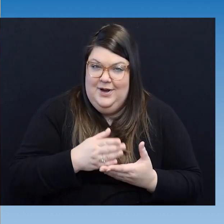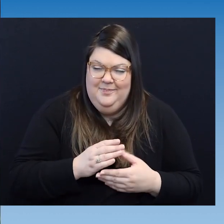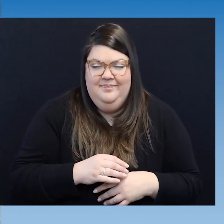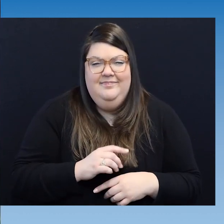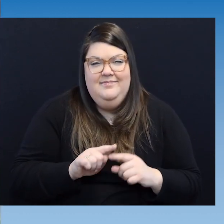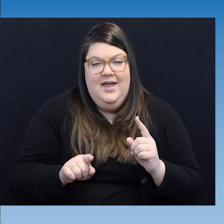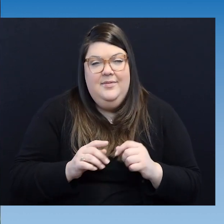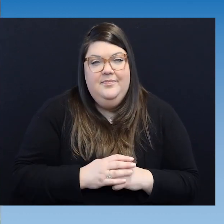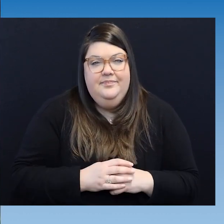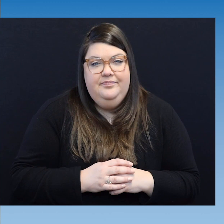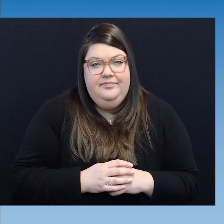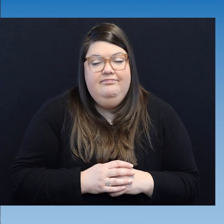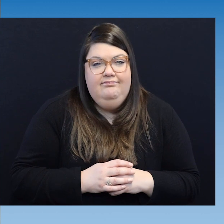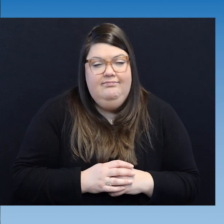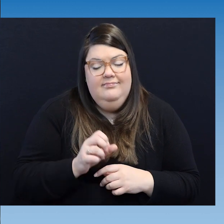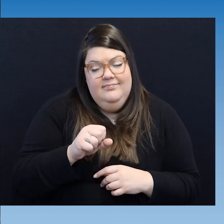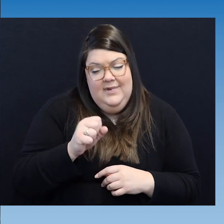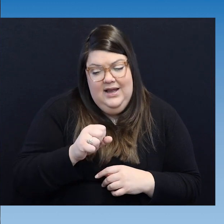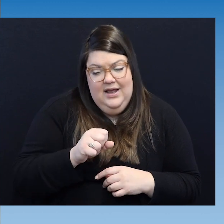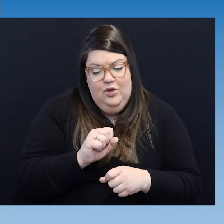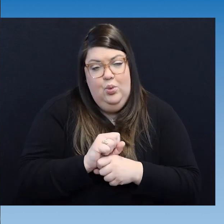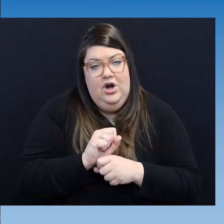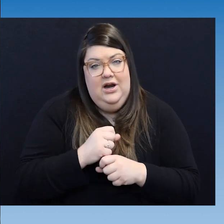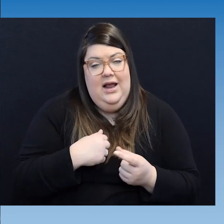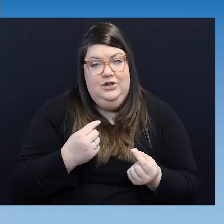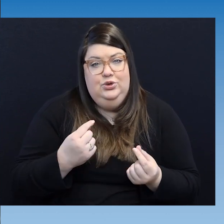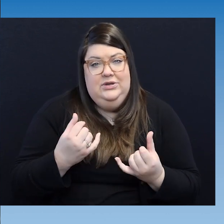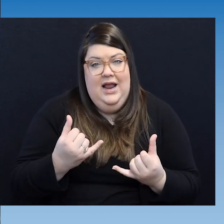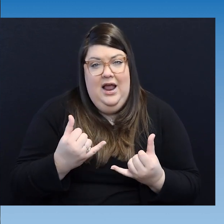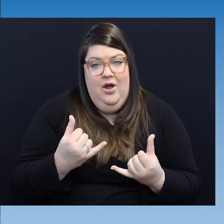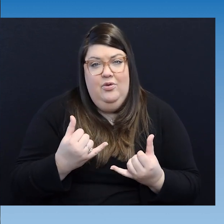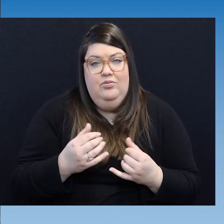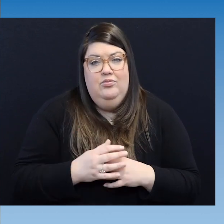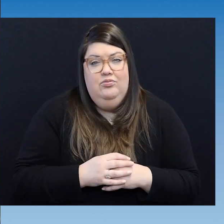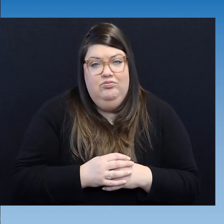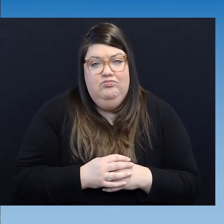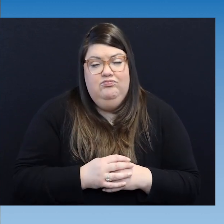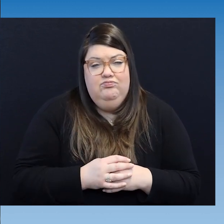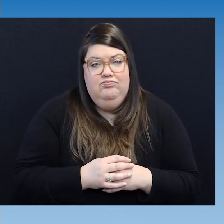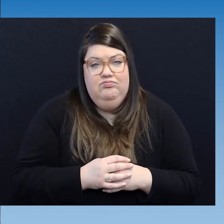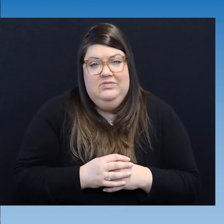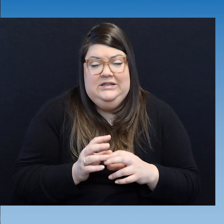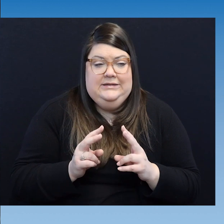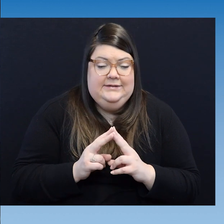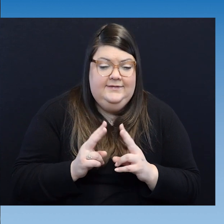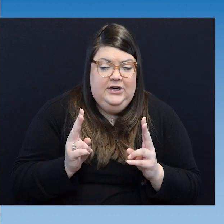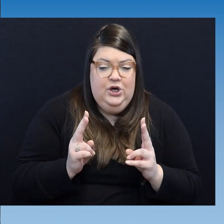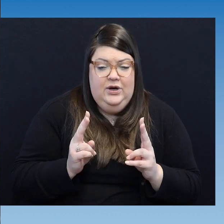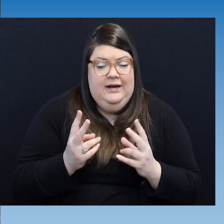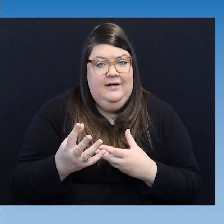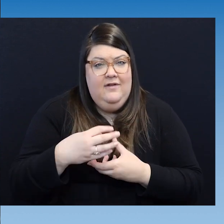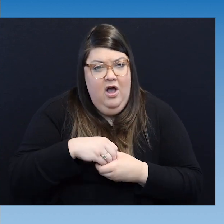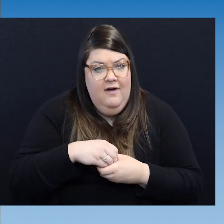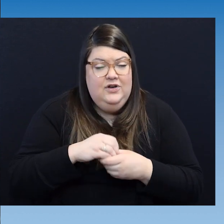But the work I do now is very involved